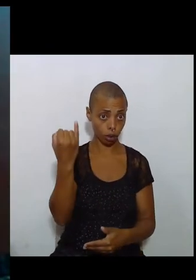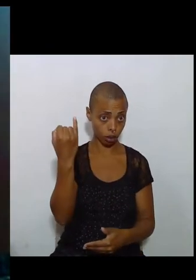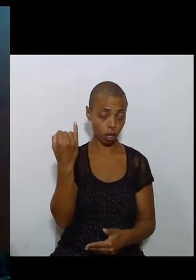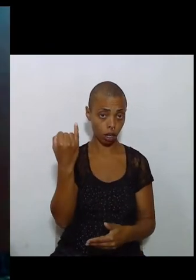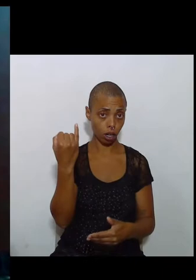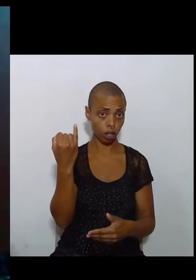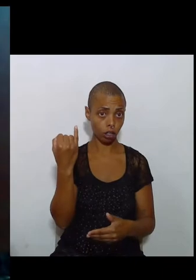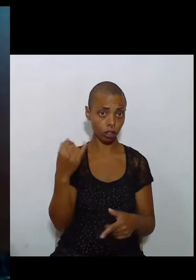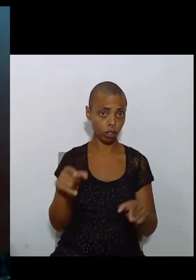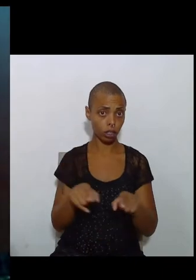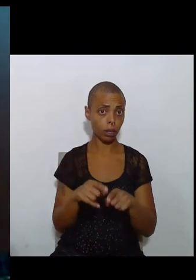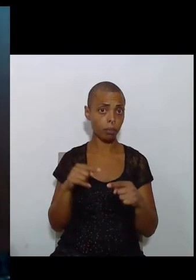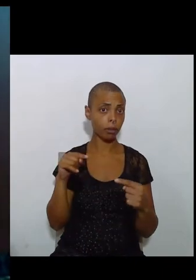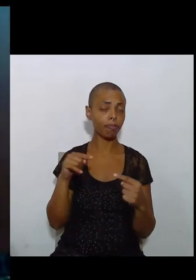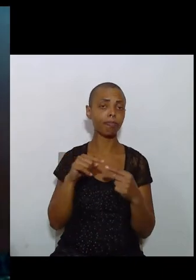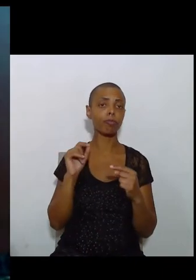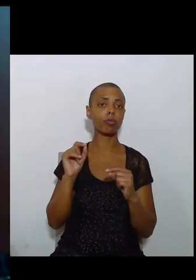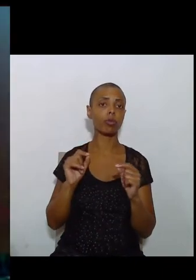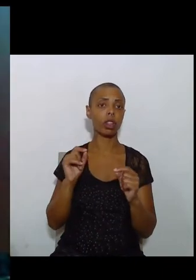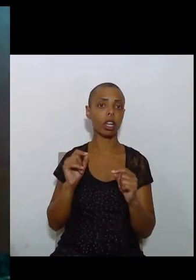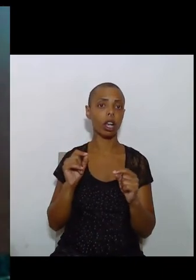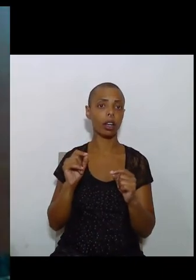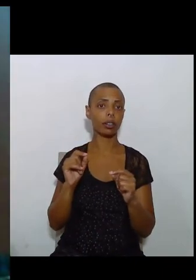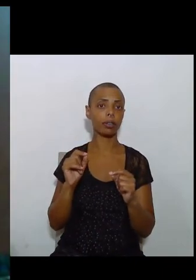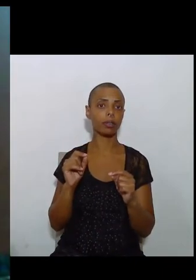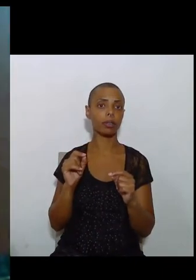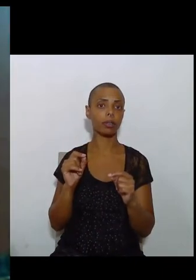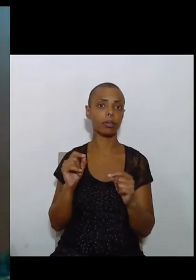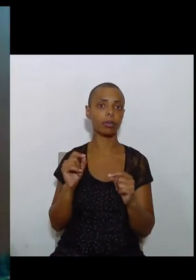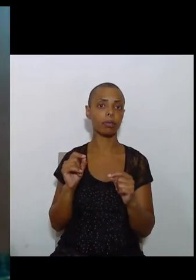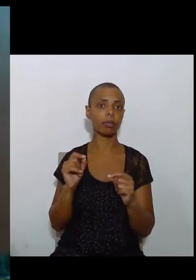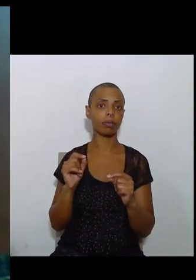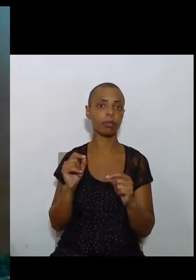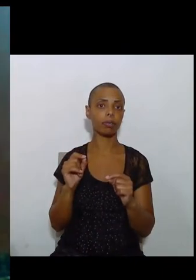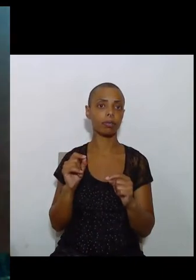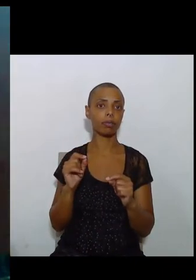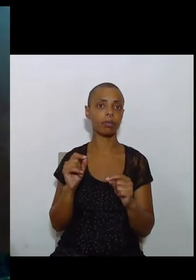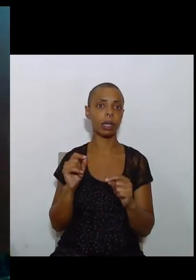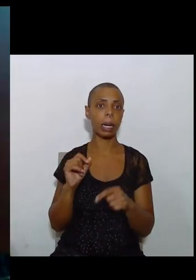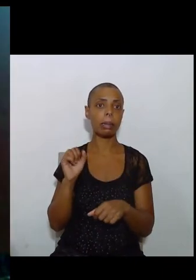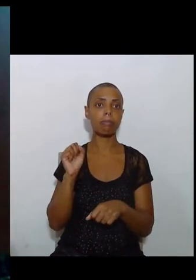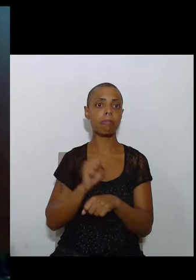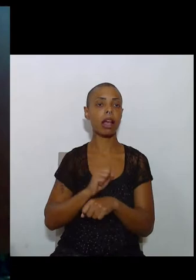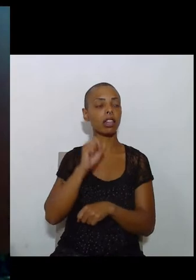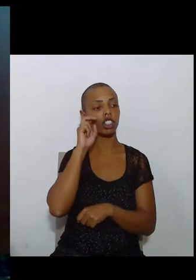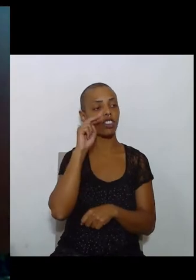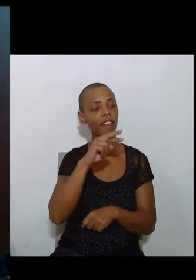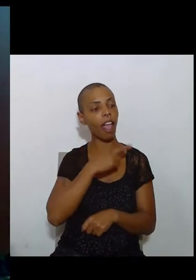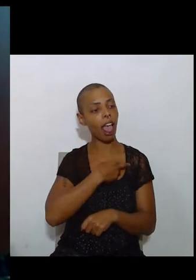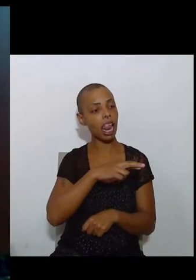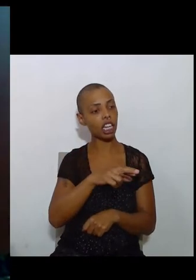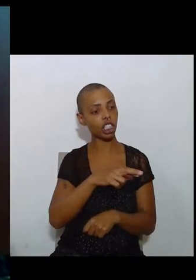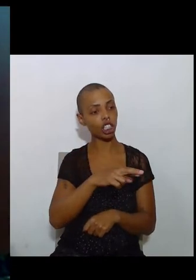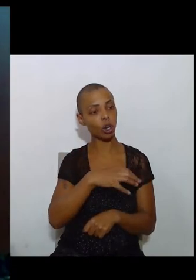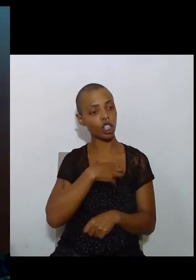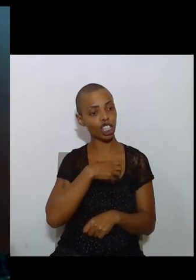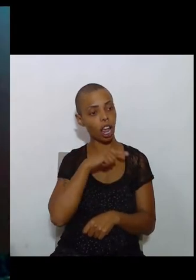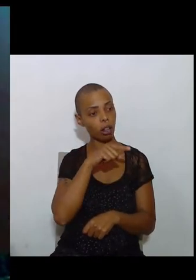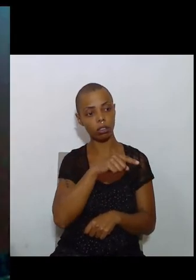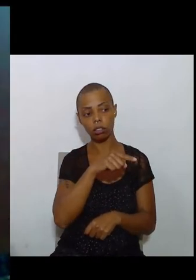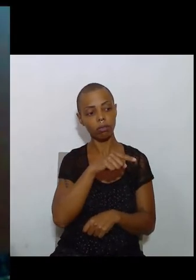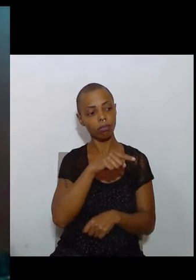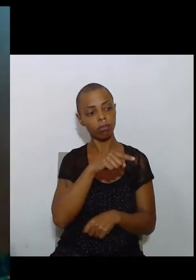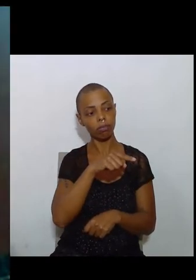absolutely important and it is related also to stop seeing